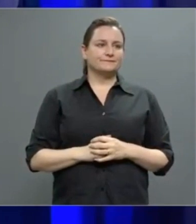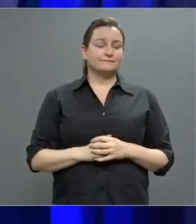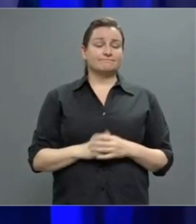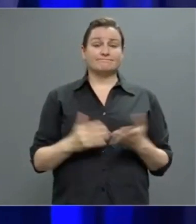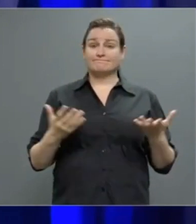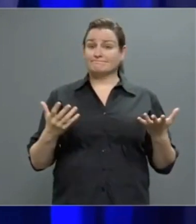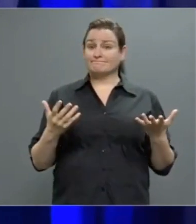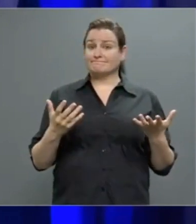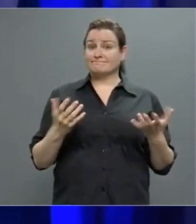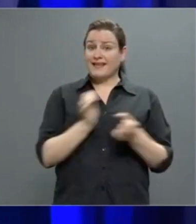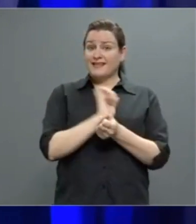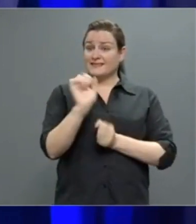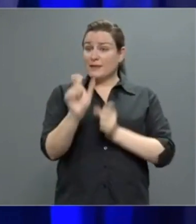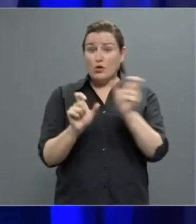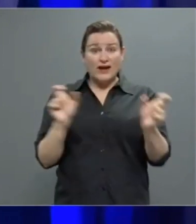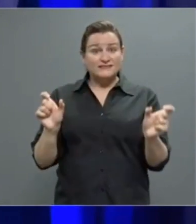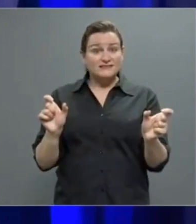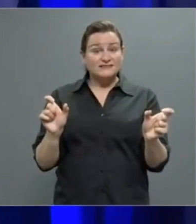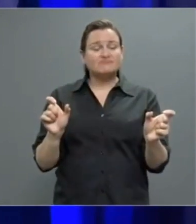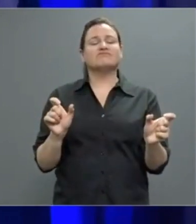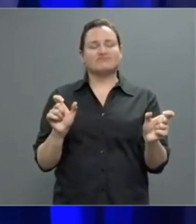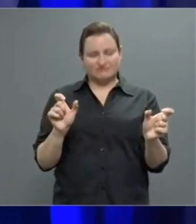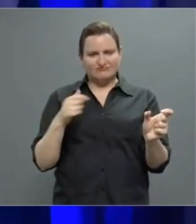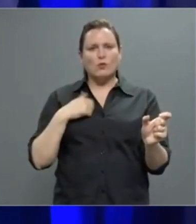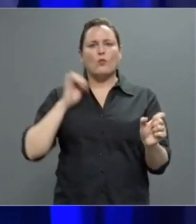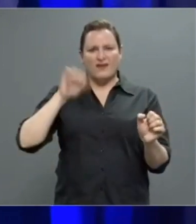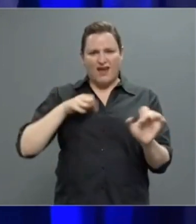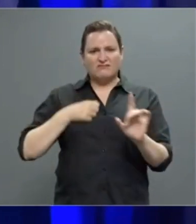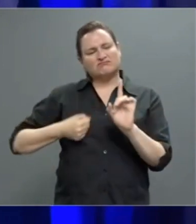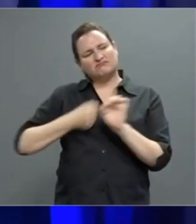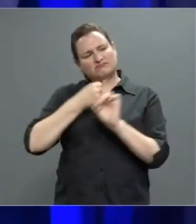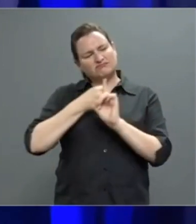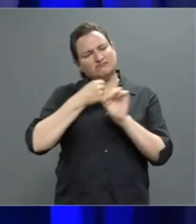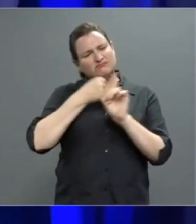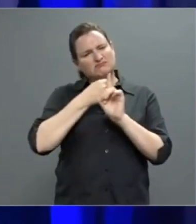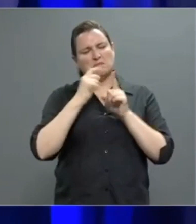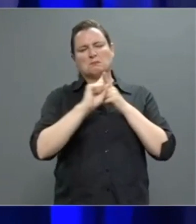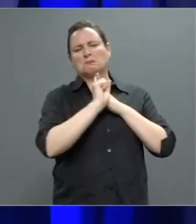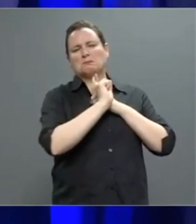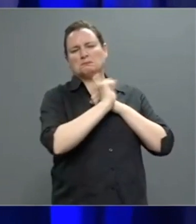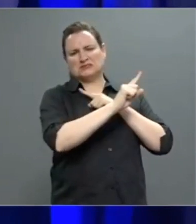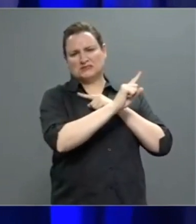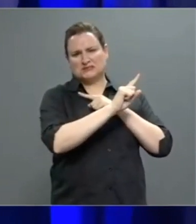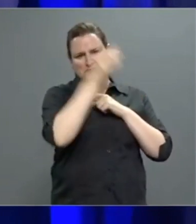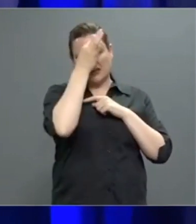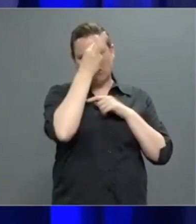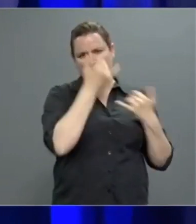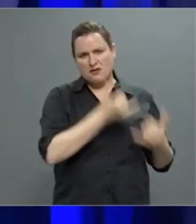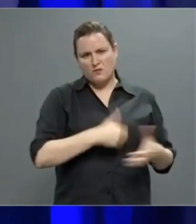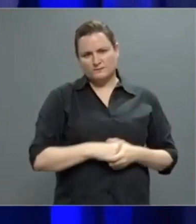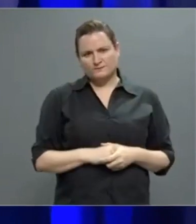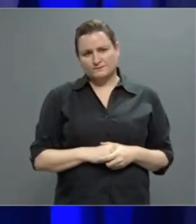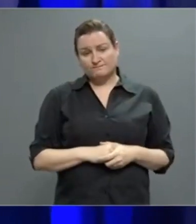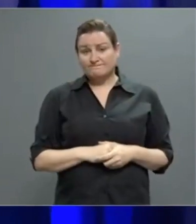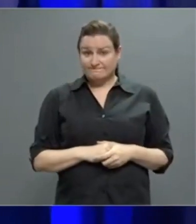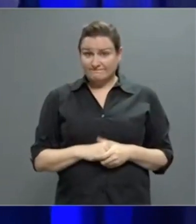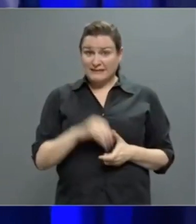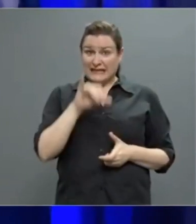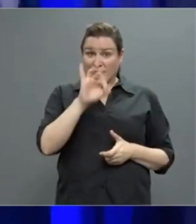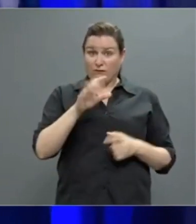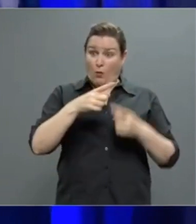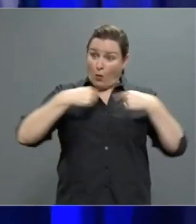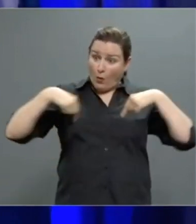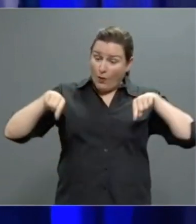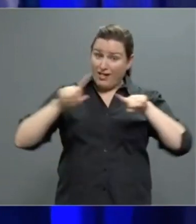Democrats, we can win this battle to take power back from the state if as many people as possible rally to this